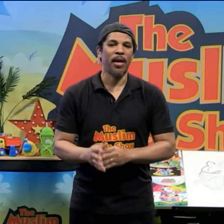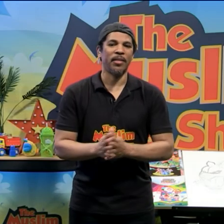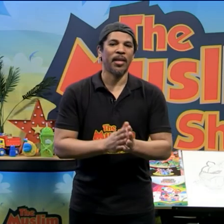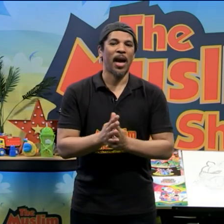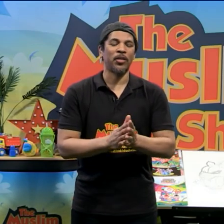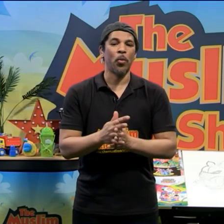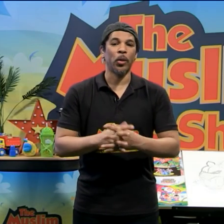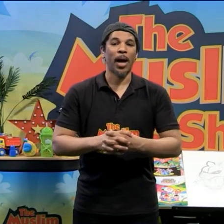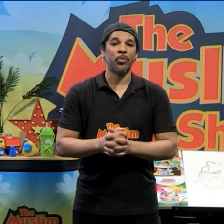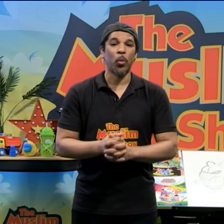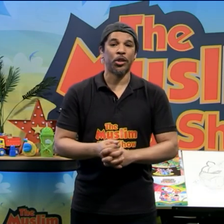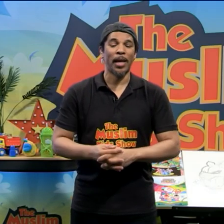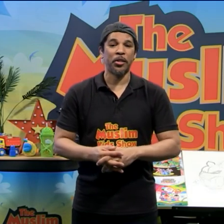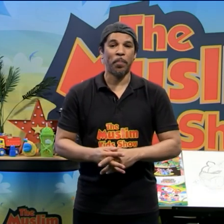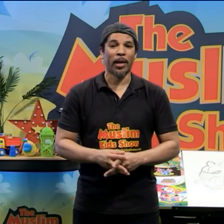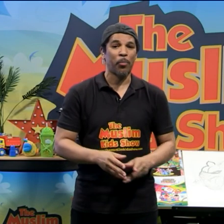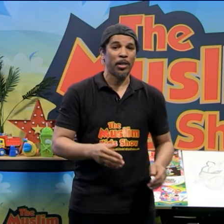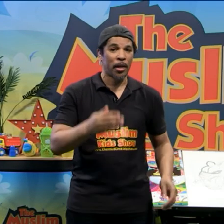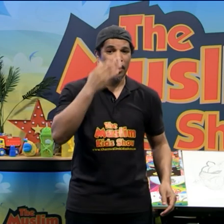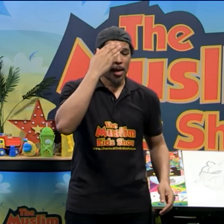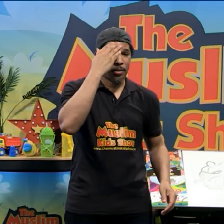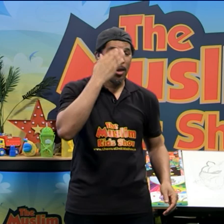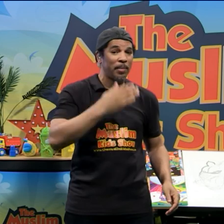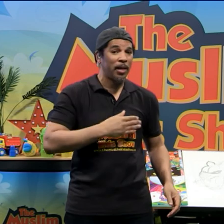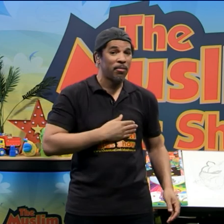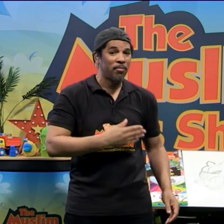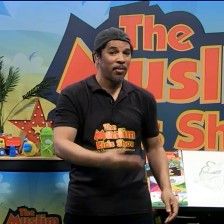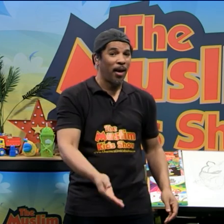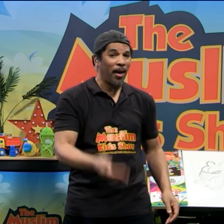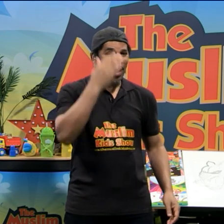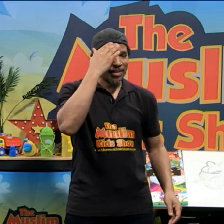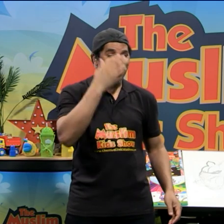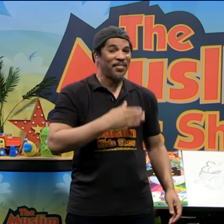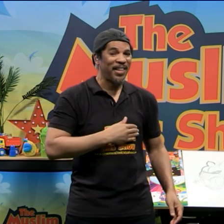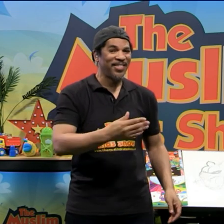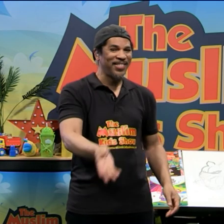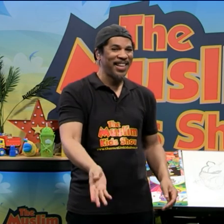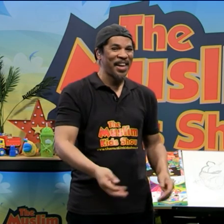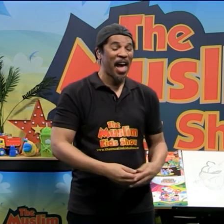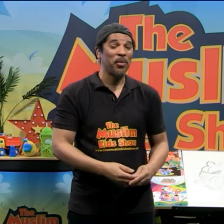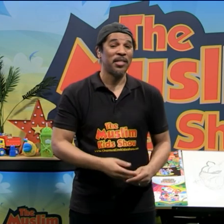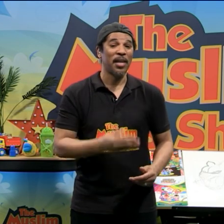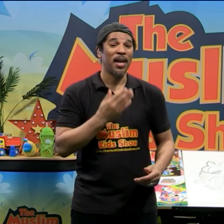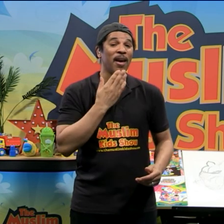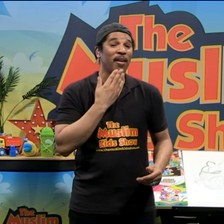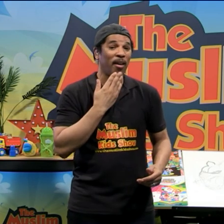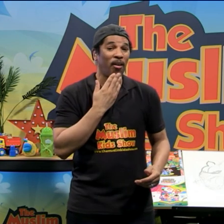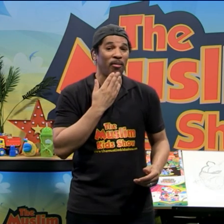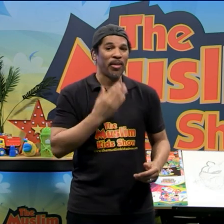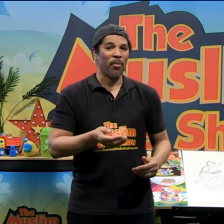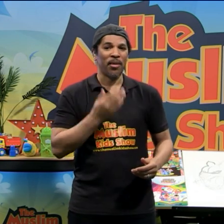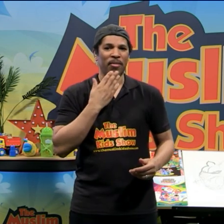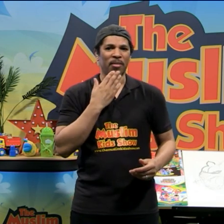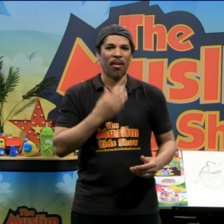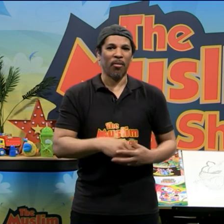All right, then, guys, hope you guys were watching that. Did you pick up when he said Assalamu alaikum? Assalamu alaikum. Did you like that? And when he said hello,